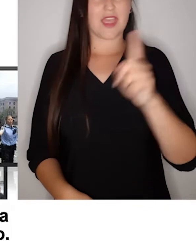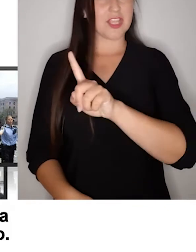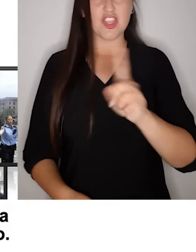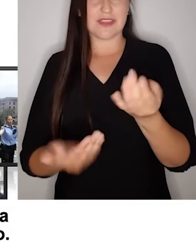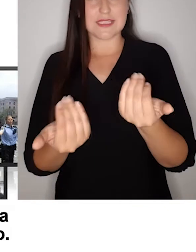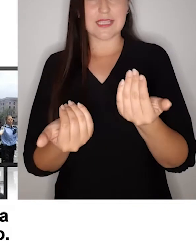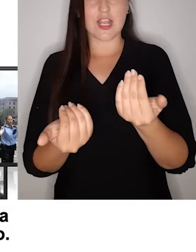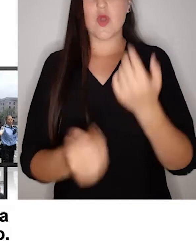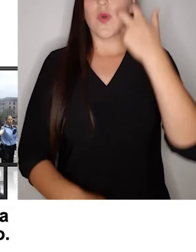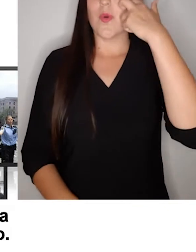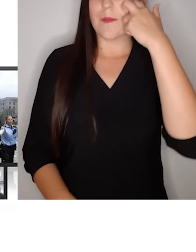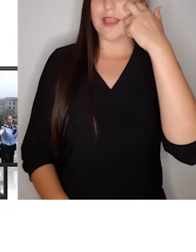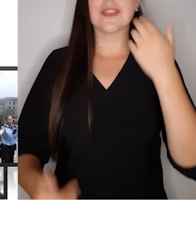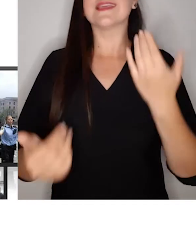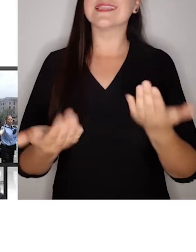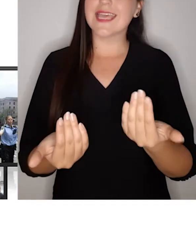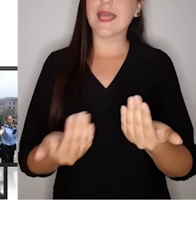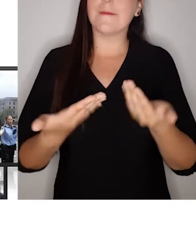a chaotic world.